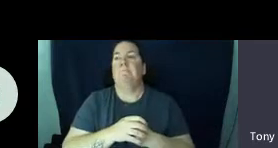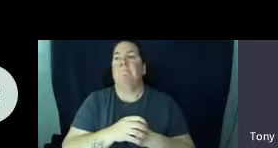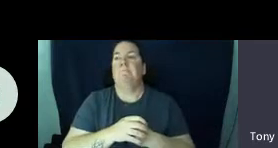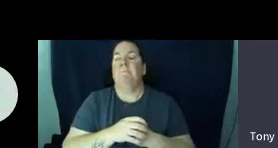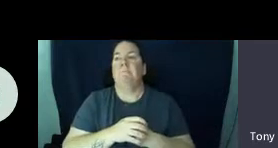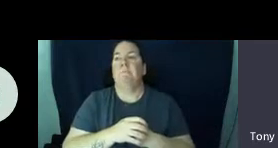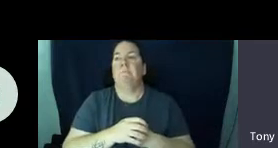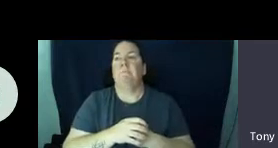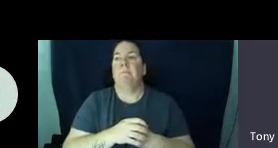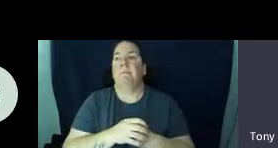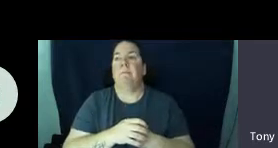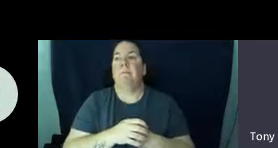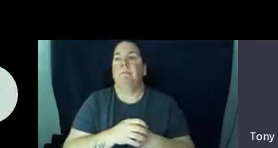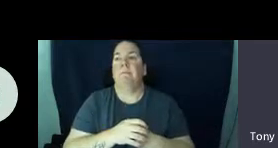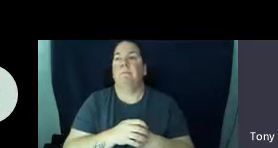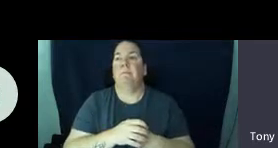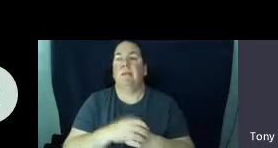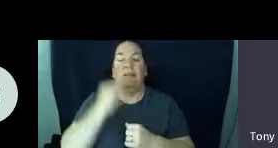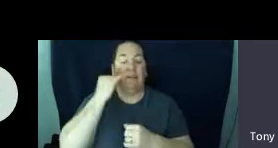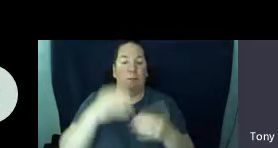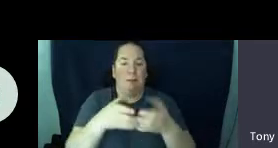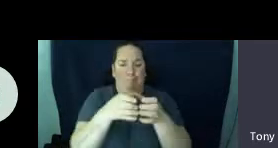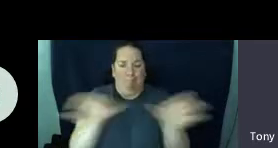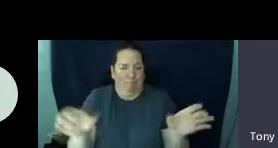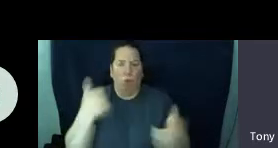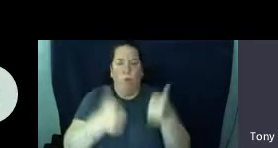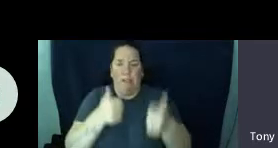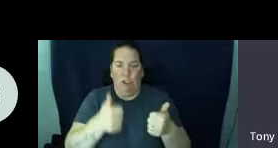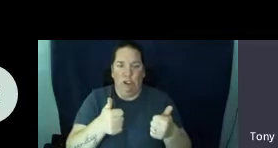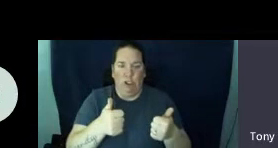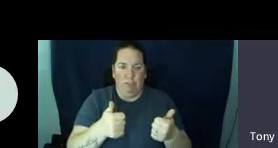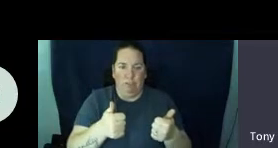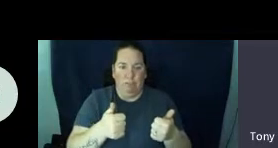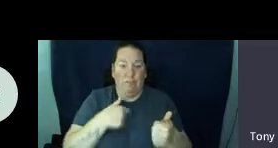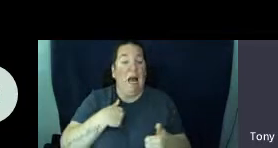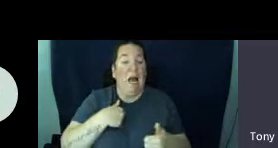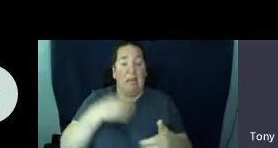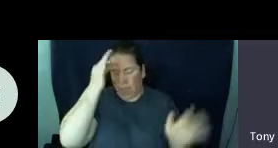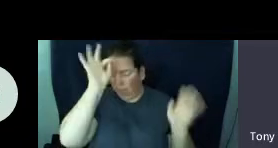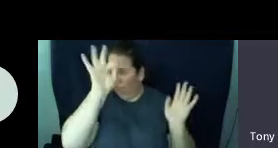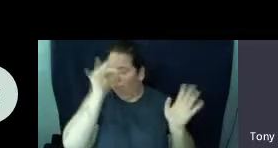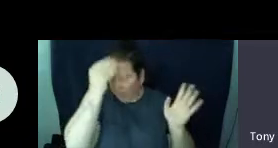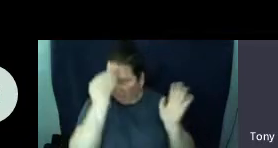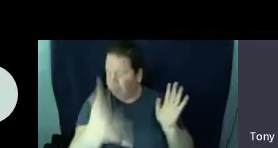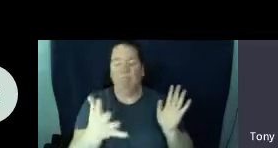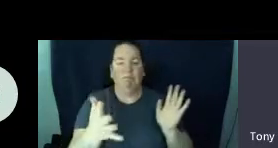this has been disaggregated, because I can tell you with like a